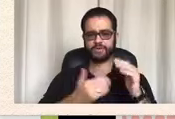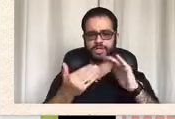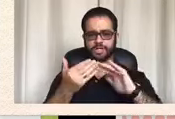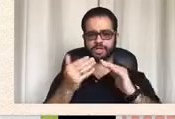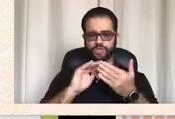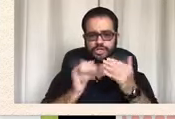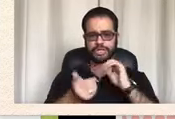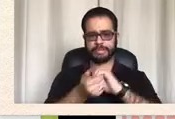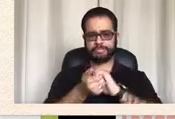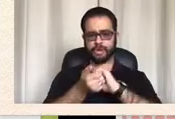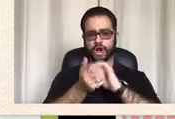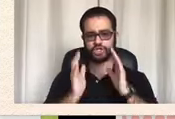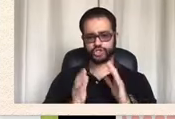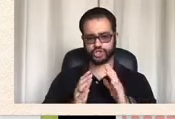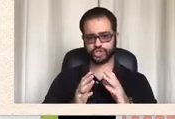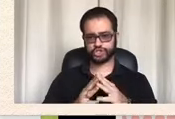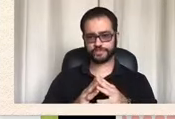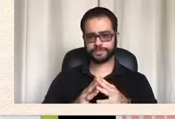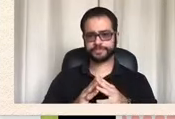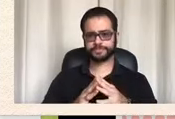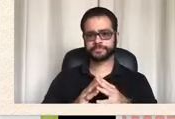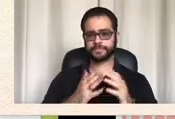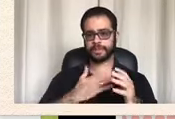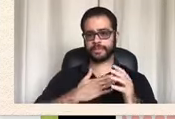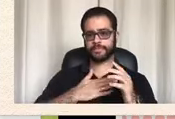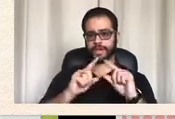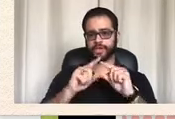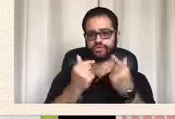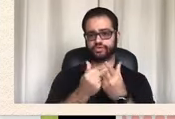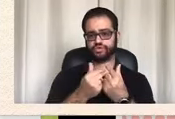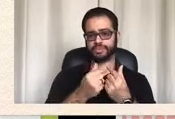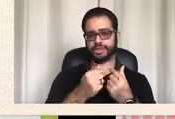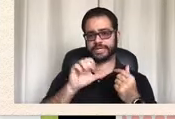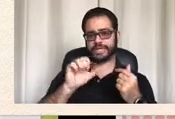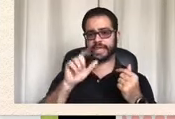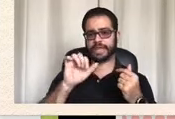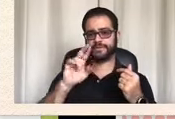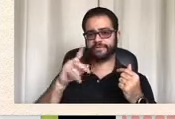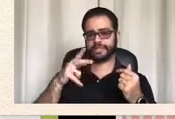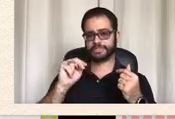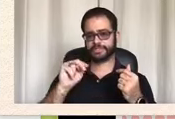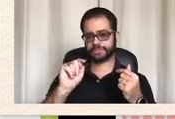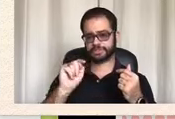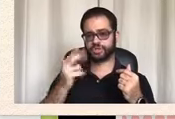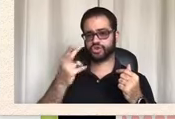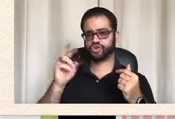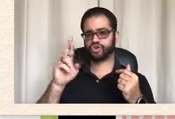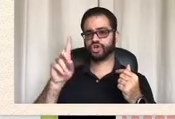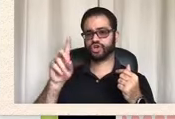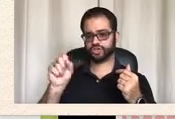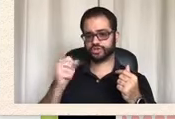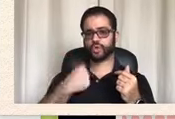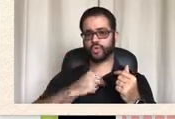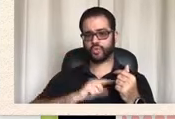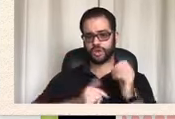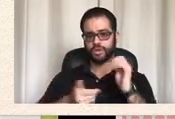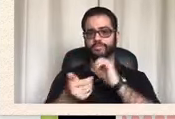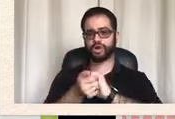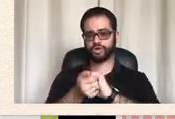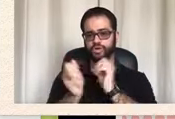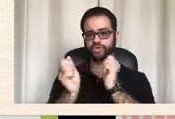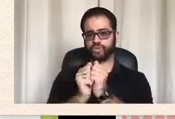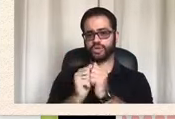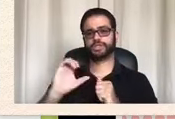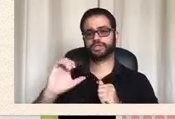partners. My group, Elephant Herds, we partnered with Chautauqua Learn